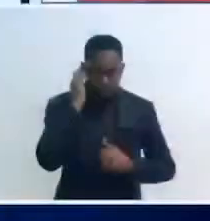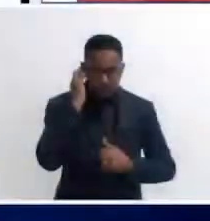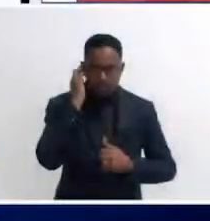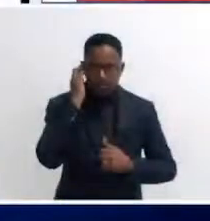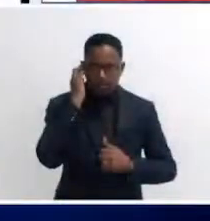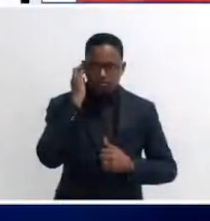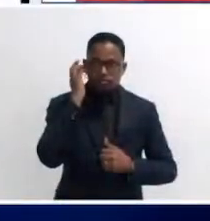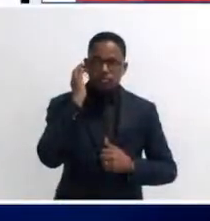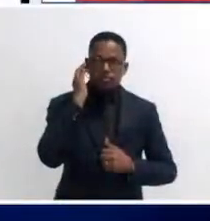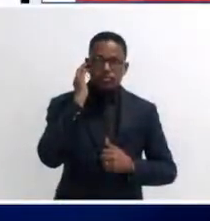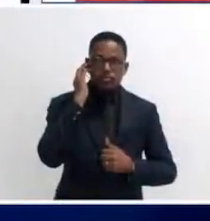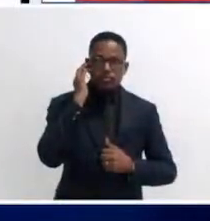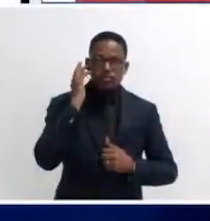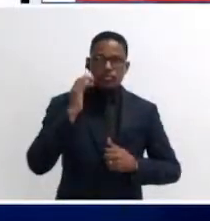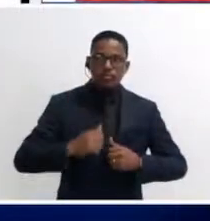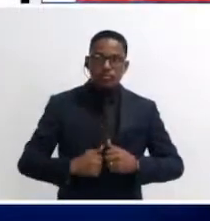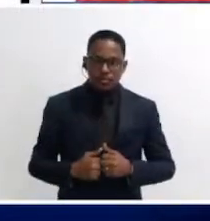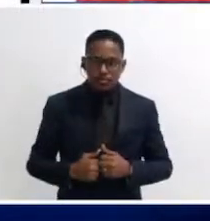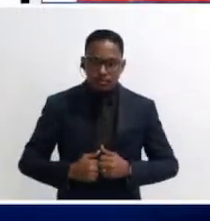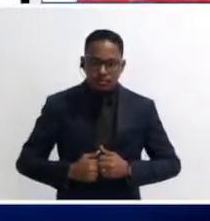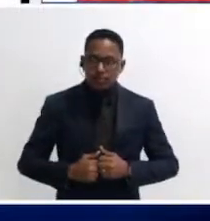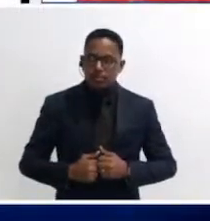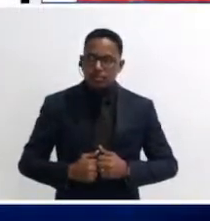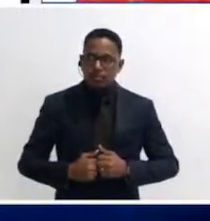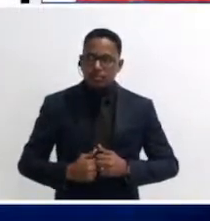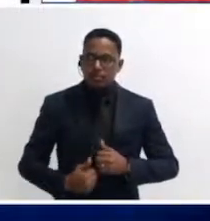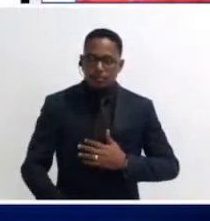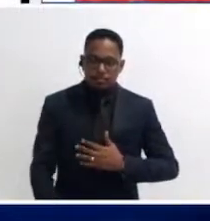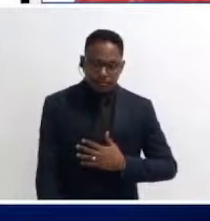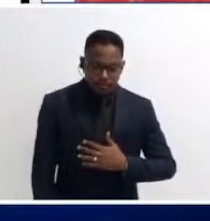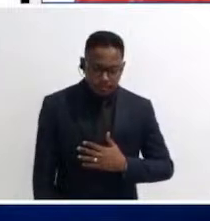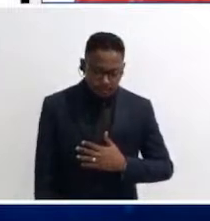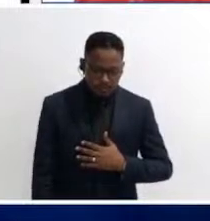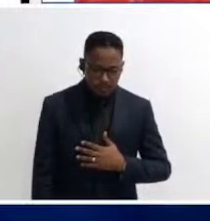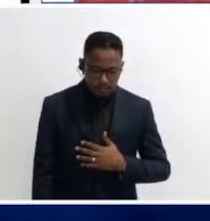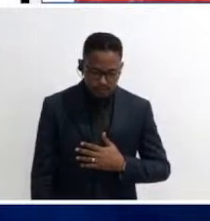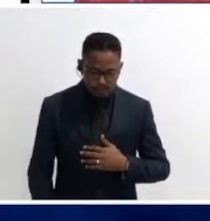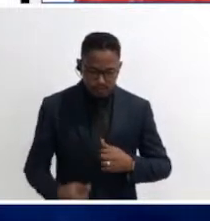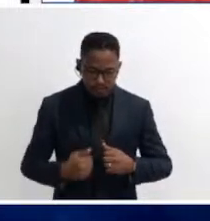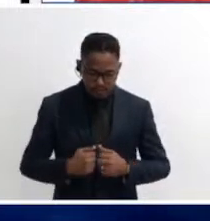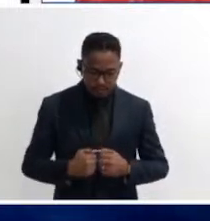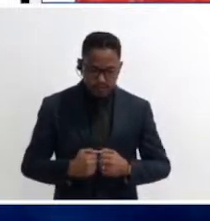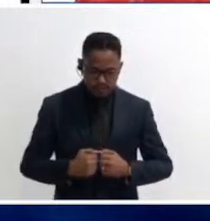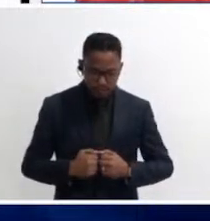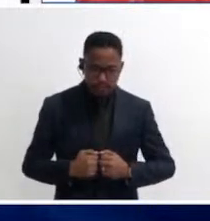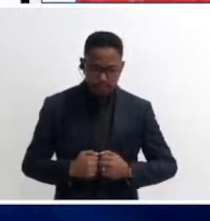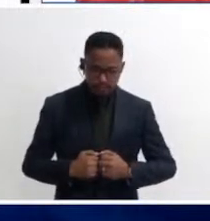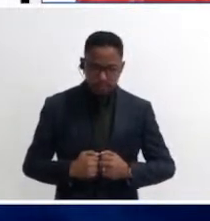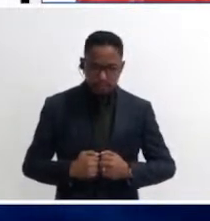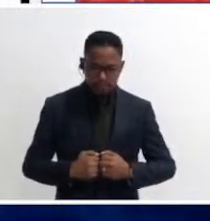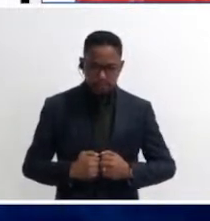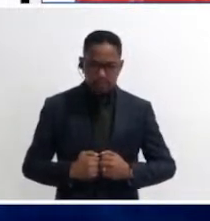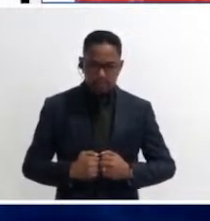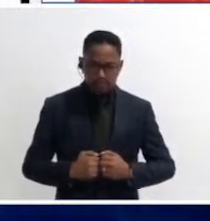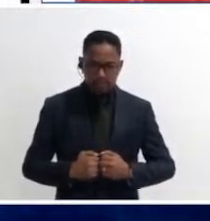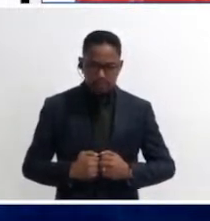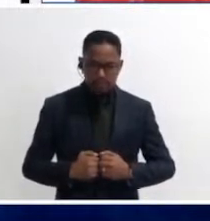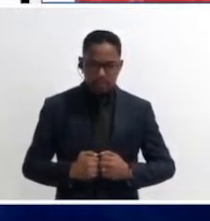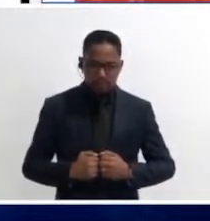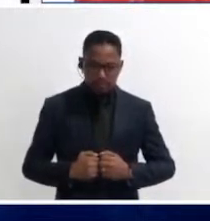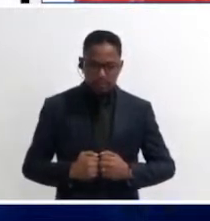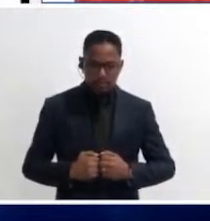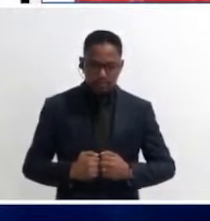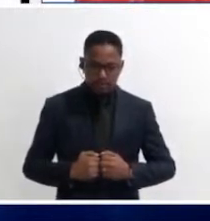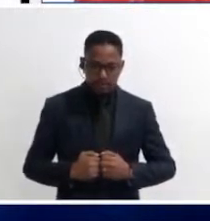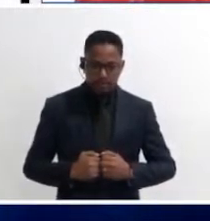but usually we have something called a substrate, and then a means to interconnect that substrate between the chip and